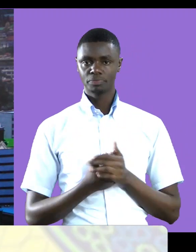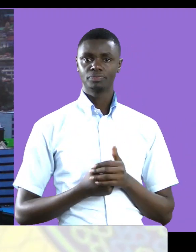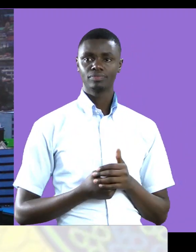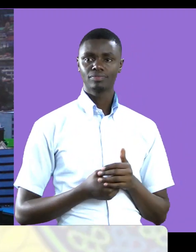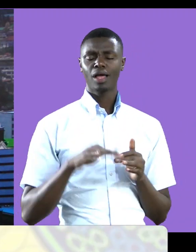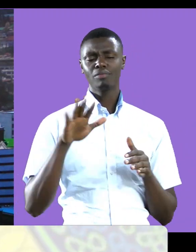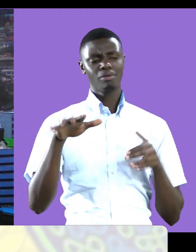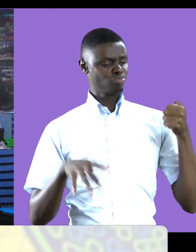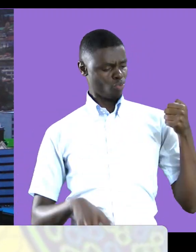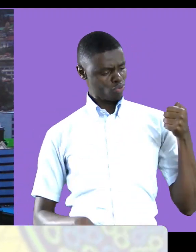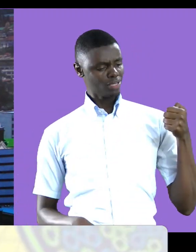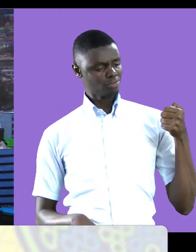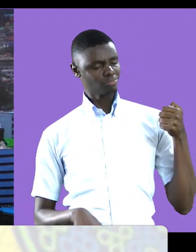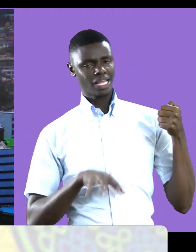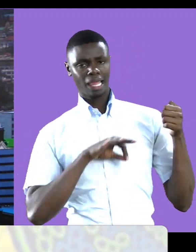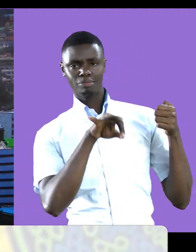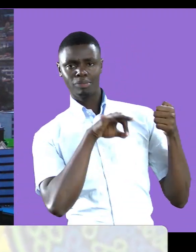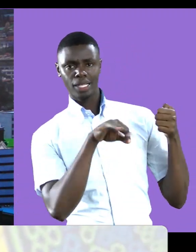TikTok.